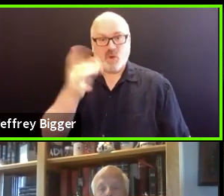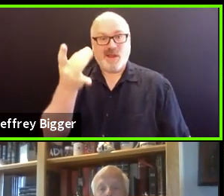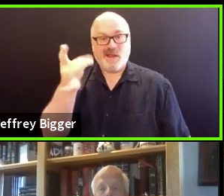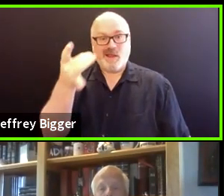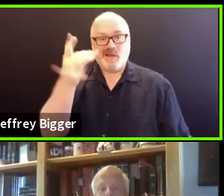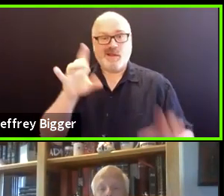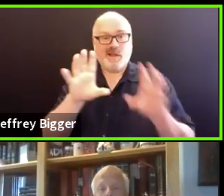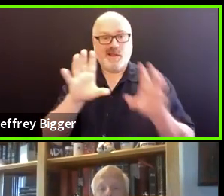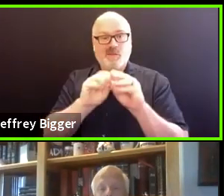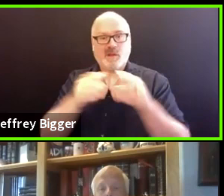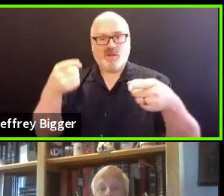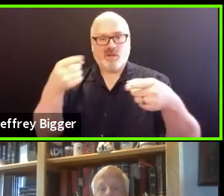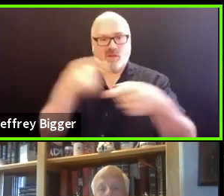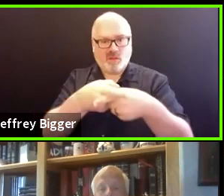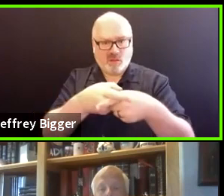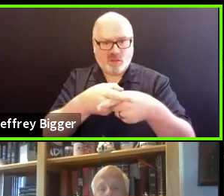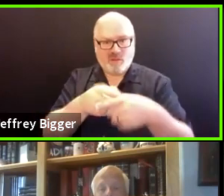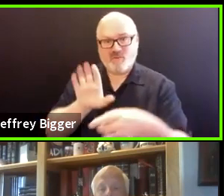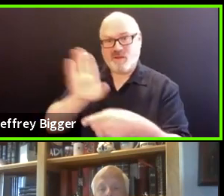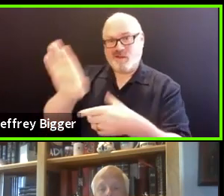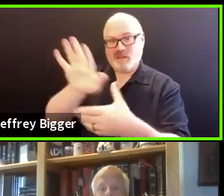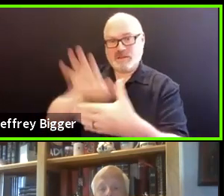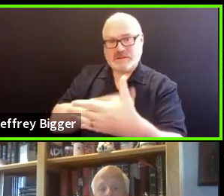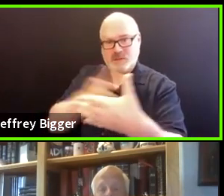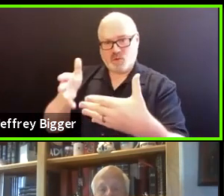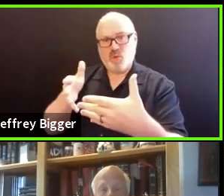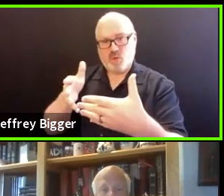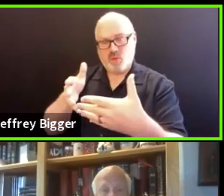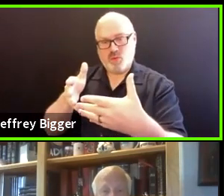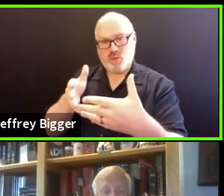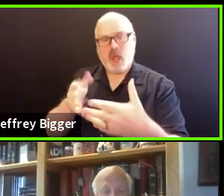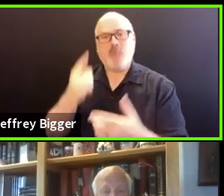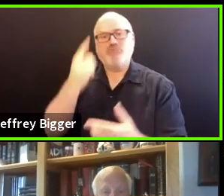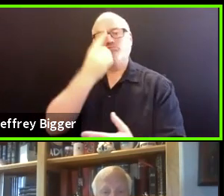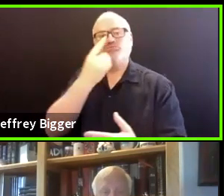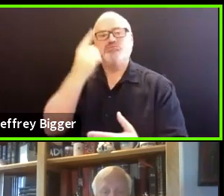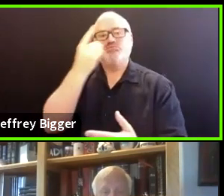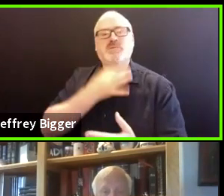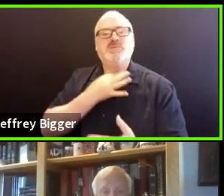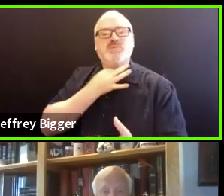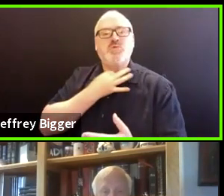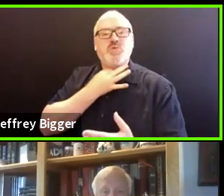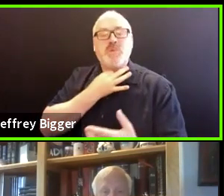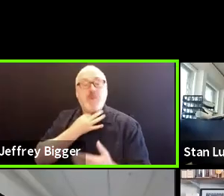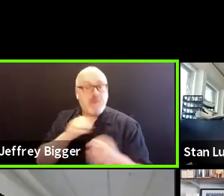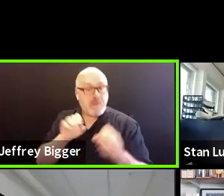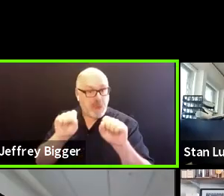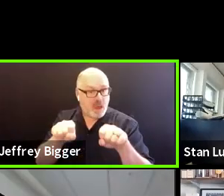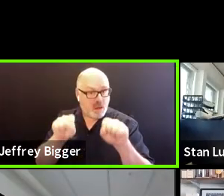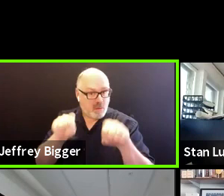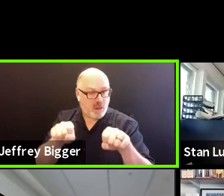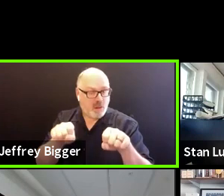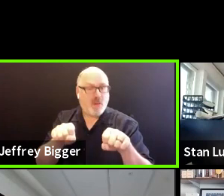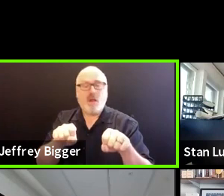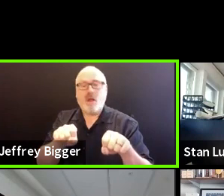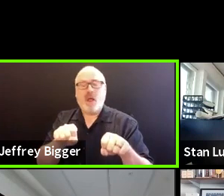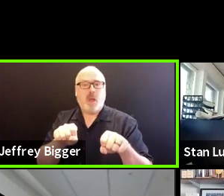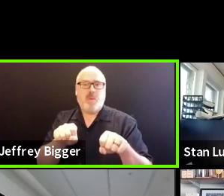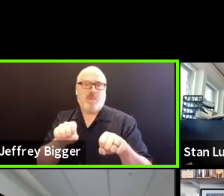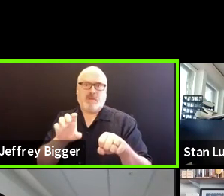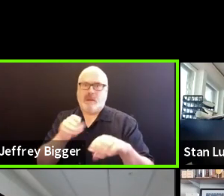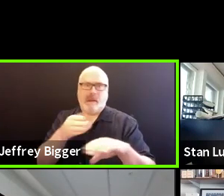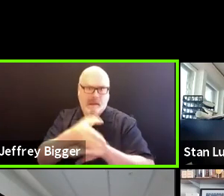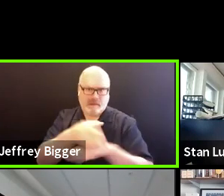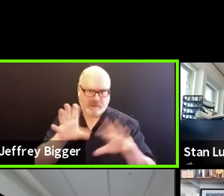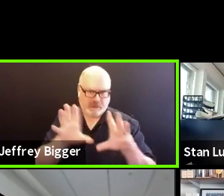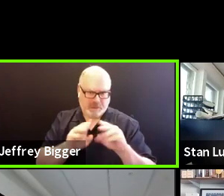a conflict on his schedule. And I was wondering if we can do this after the meeting,